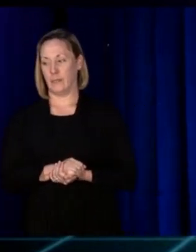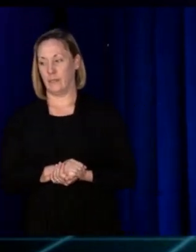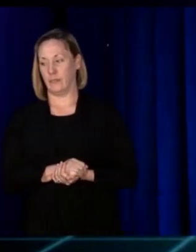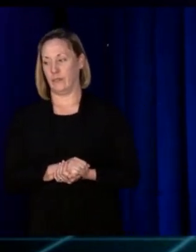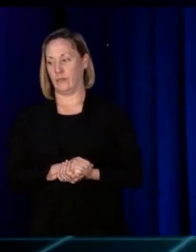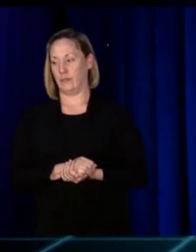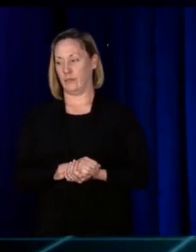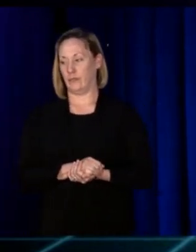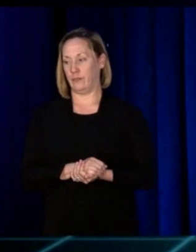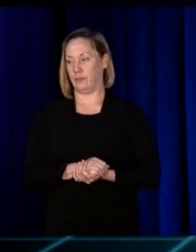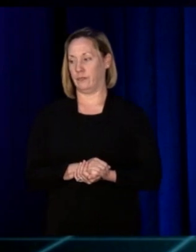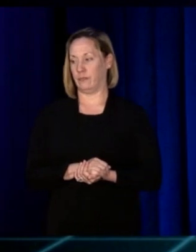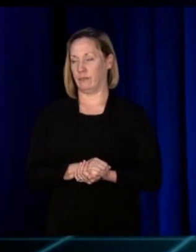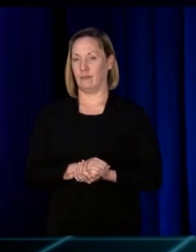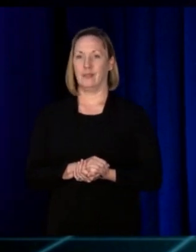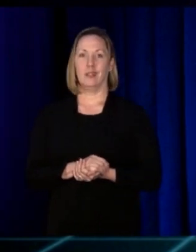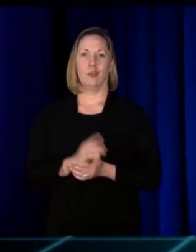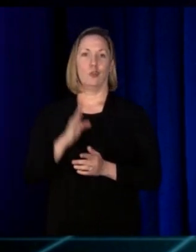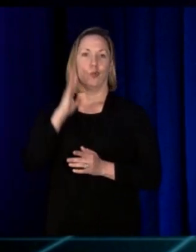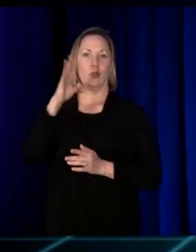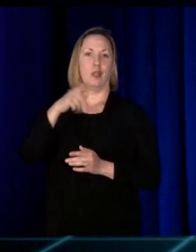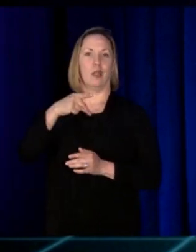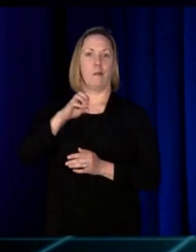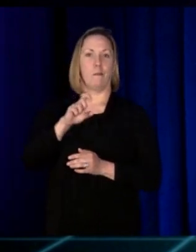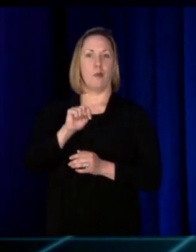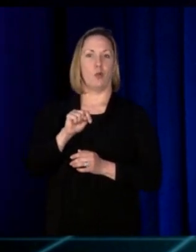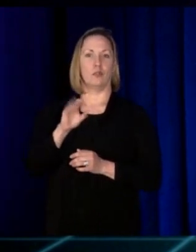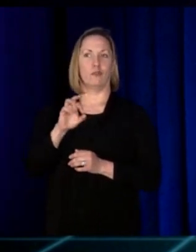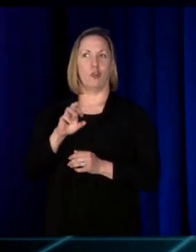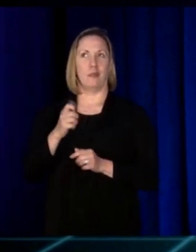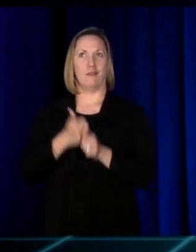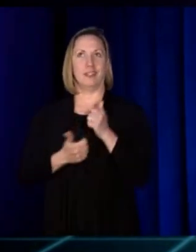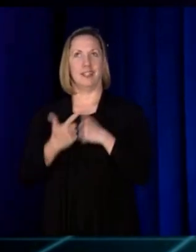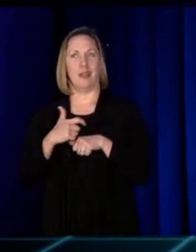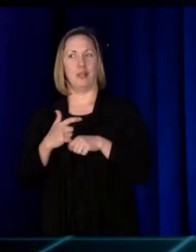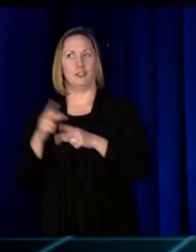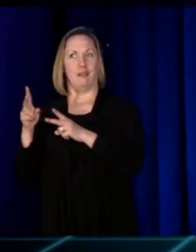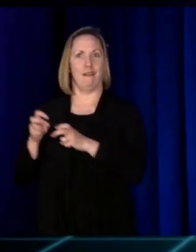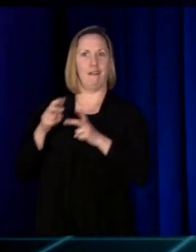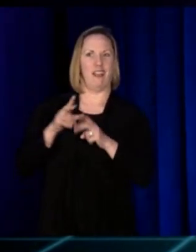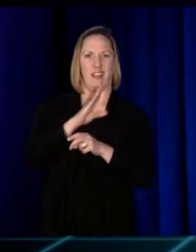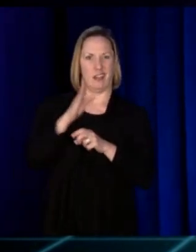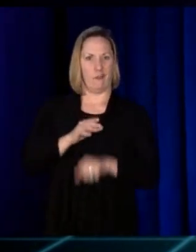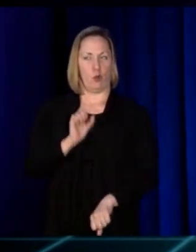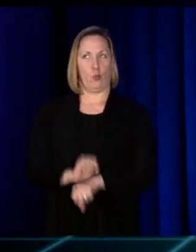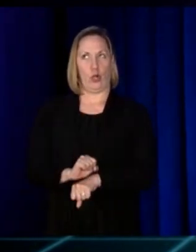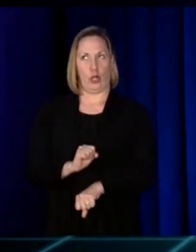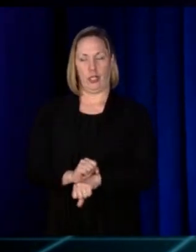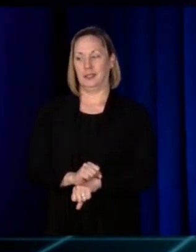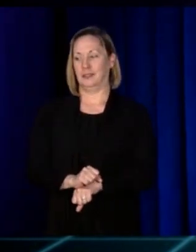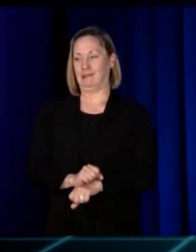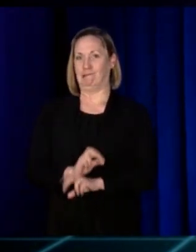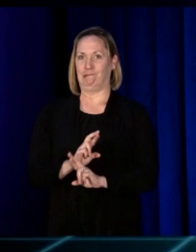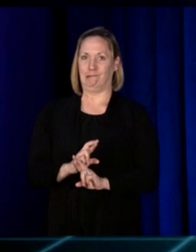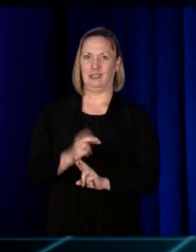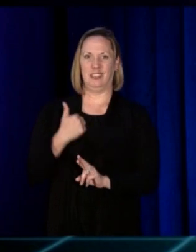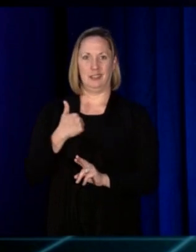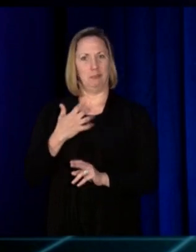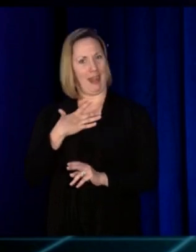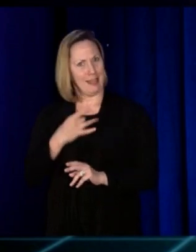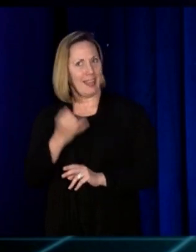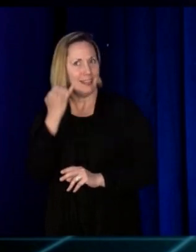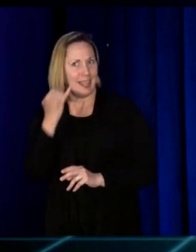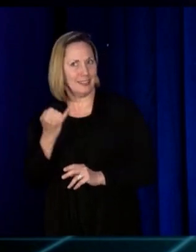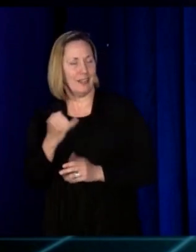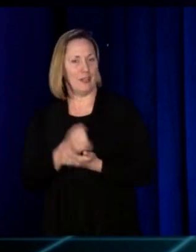Create post form. Every time I try to use those refactoring things in VS Code, they never work. But I always like the idea of